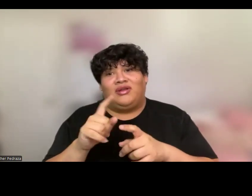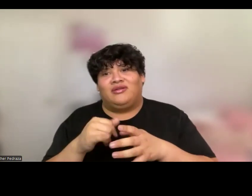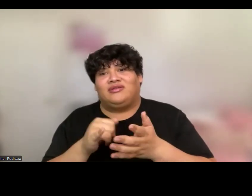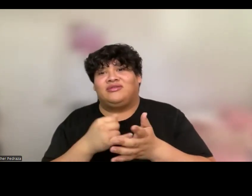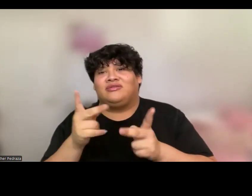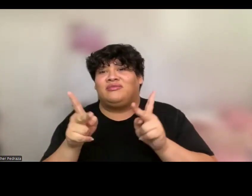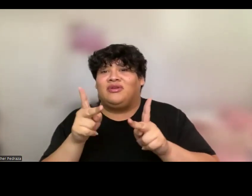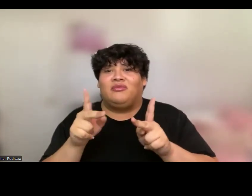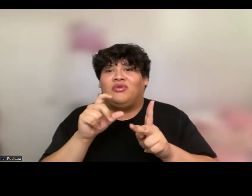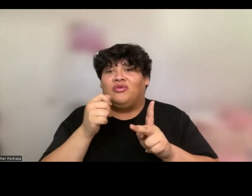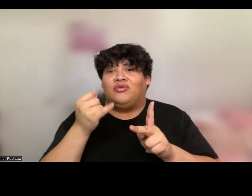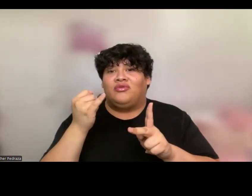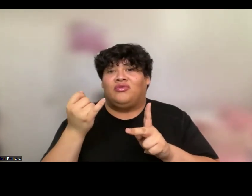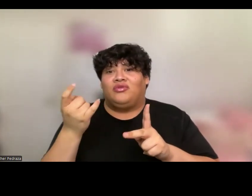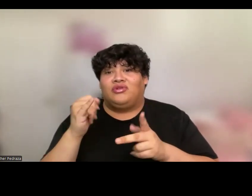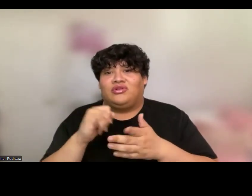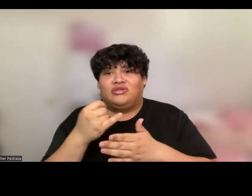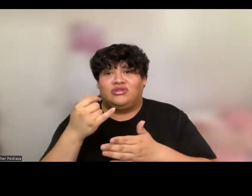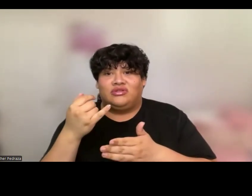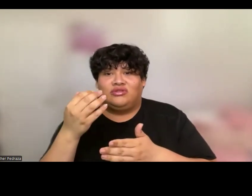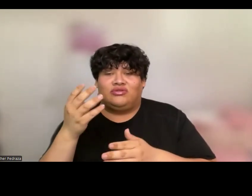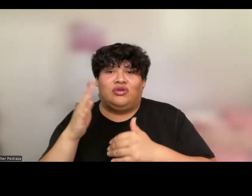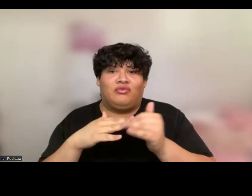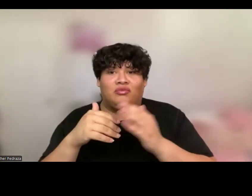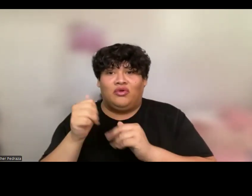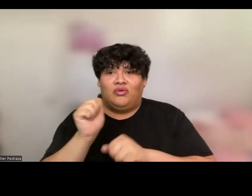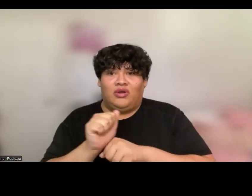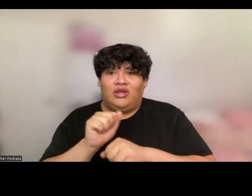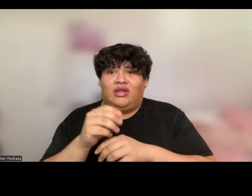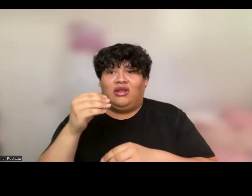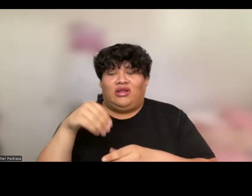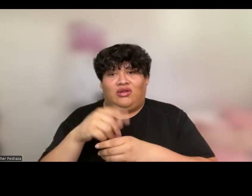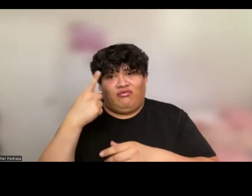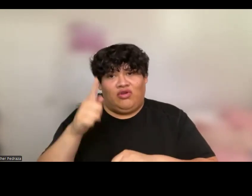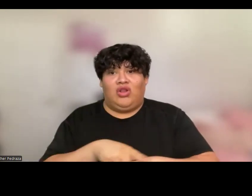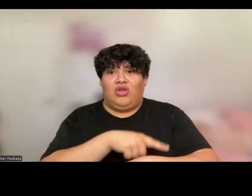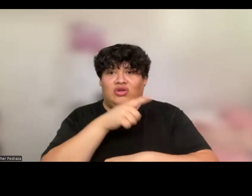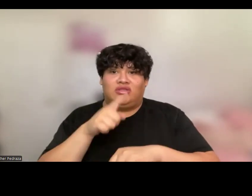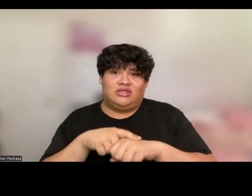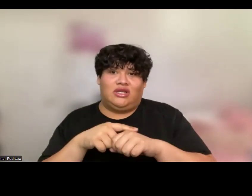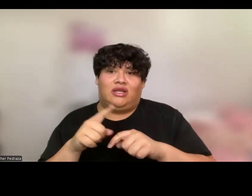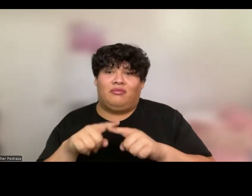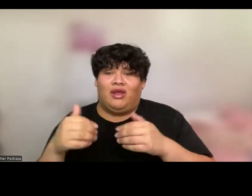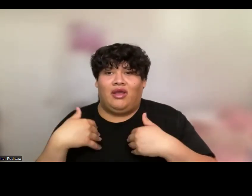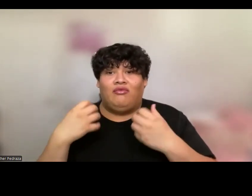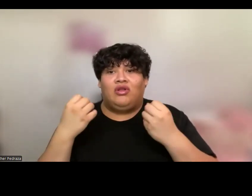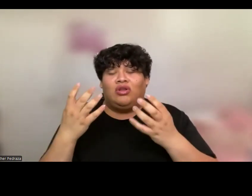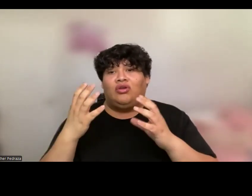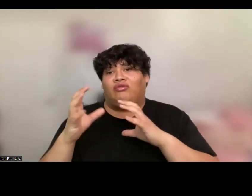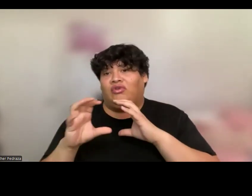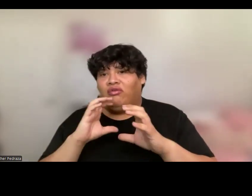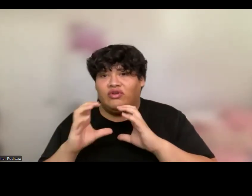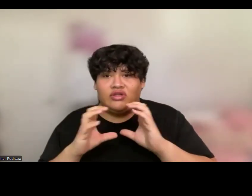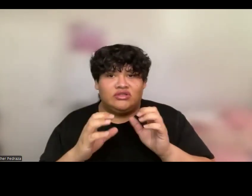for those of you who are ombudsmen or who have been working in this for quite some time. But I've had multiple